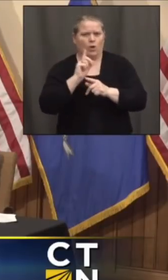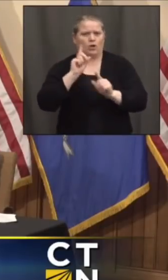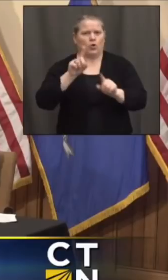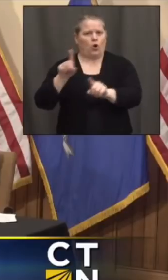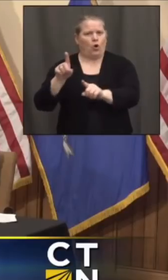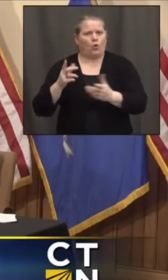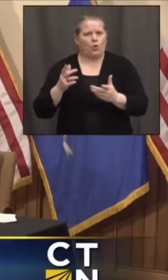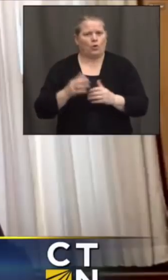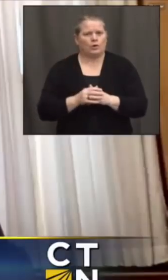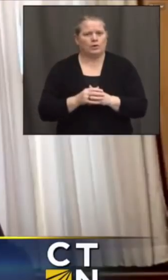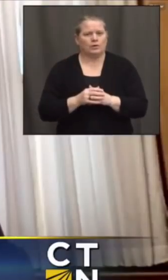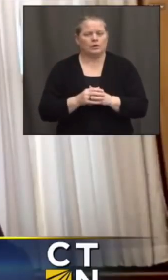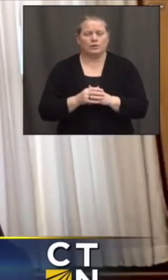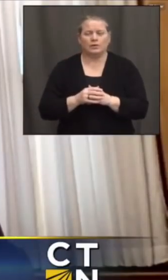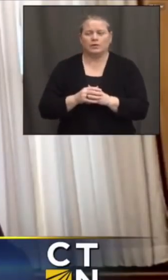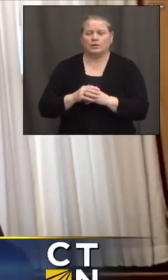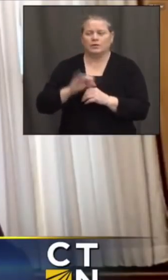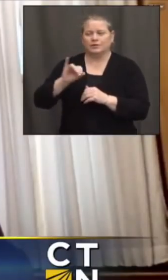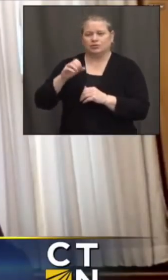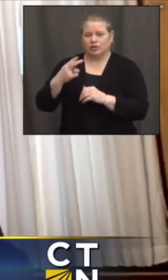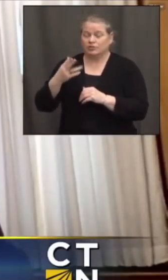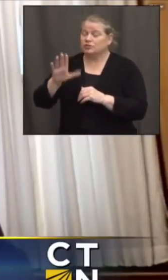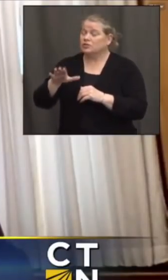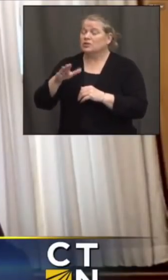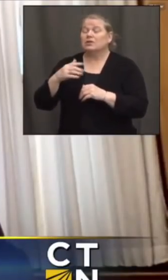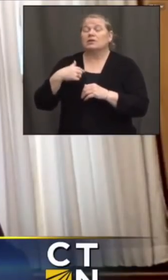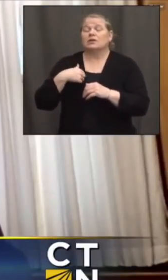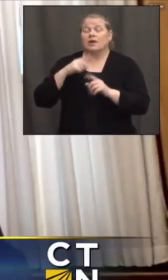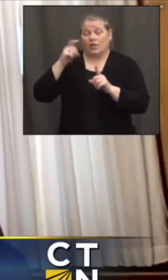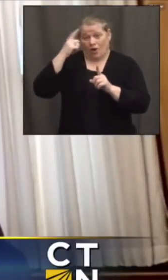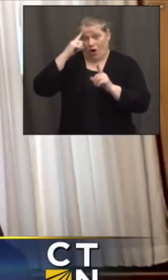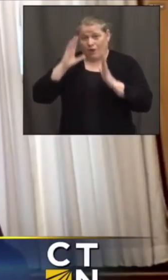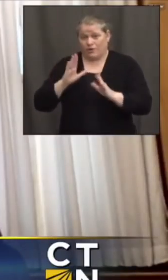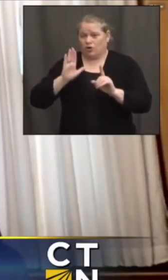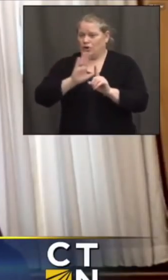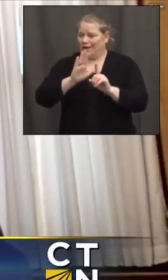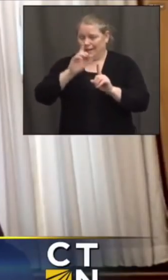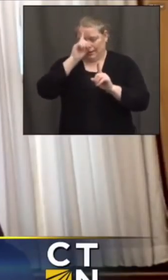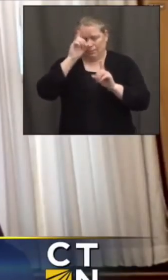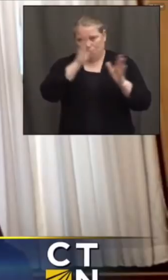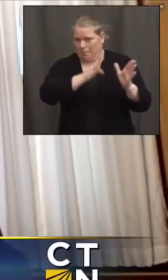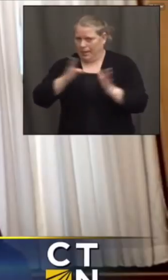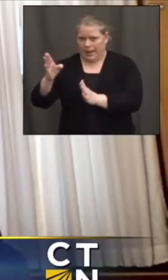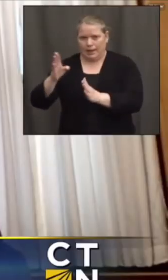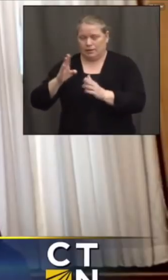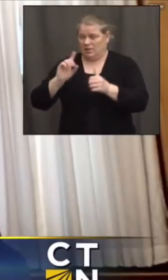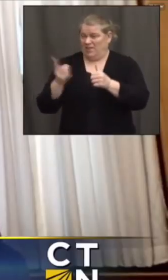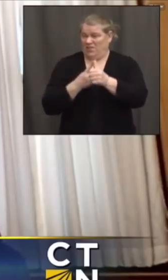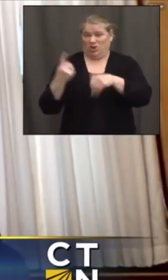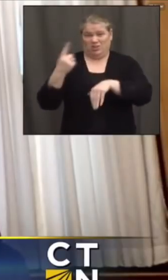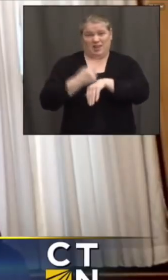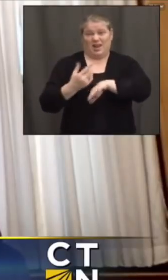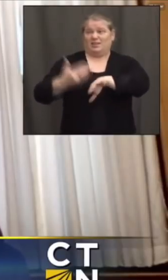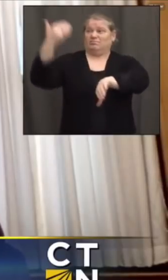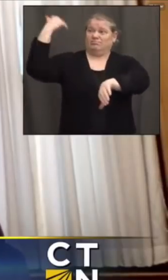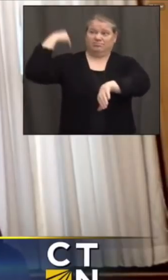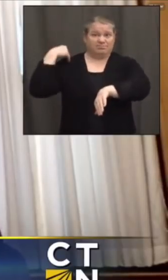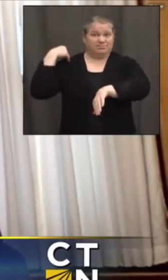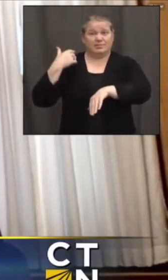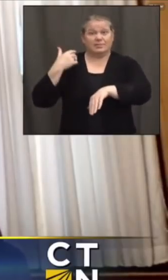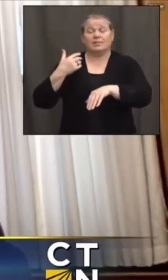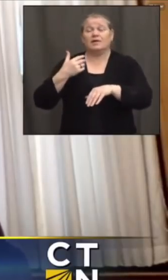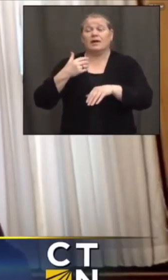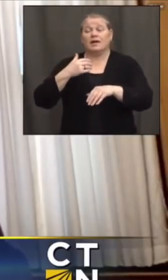sorry. So it's really part of the governor's strategy from day one, which has also been informed by the allocation committee of the Vaccine Advisory